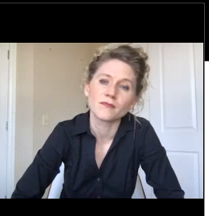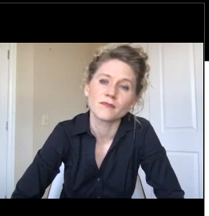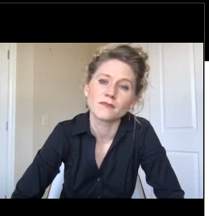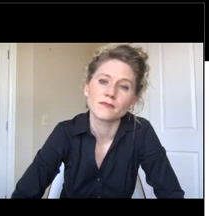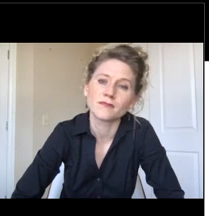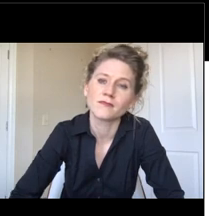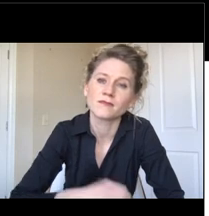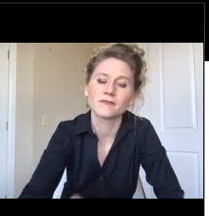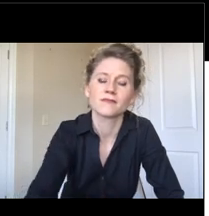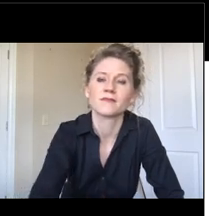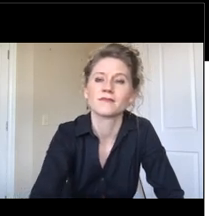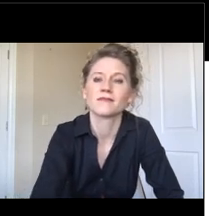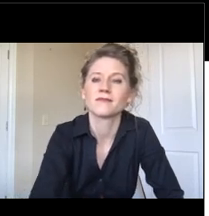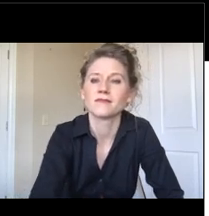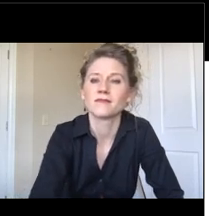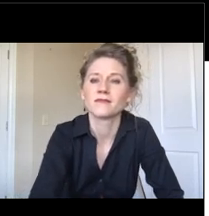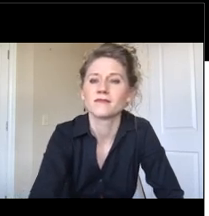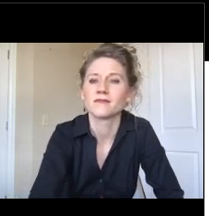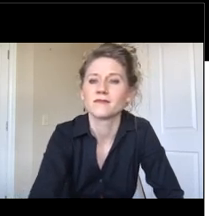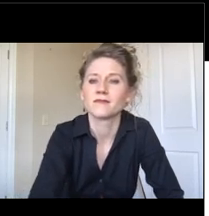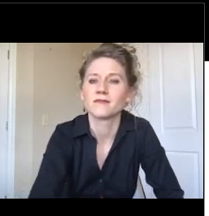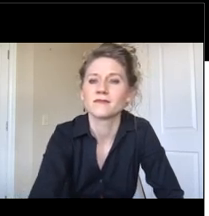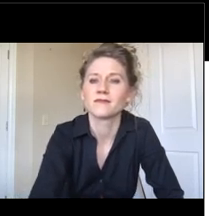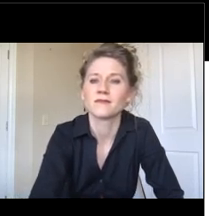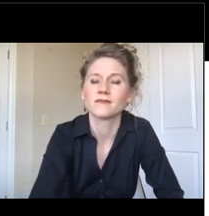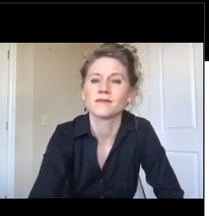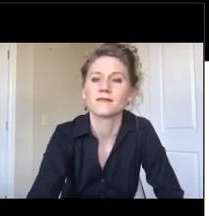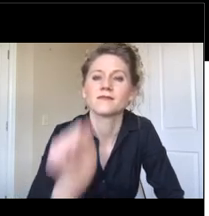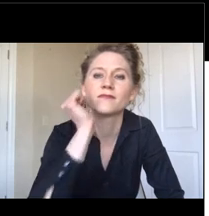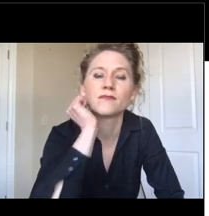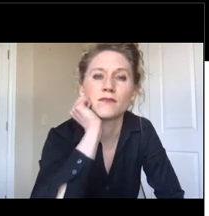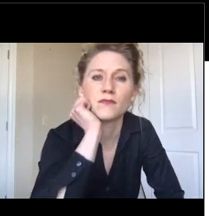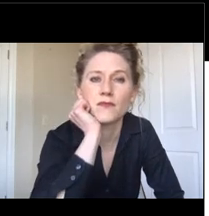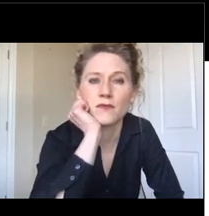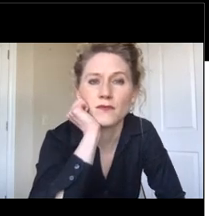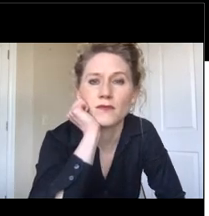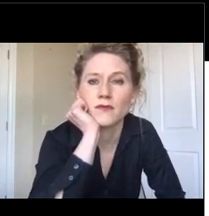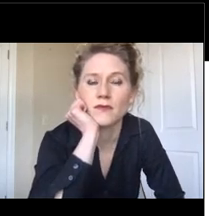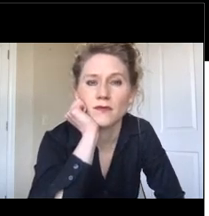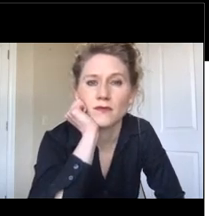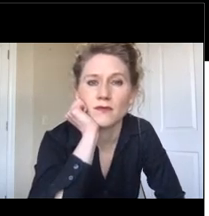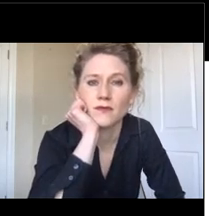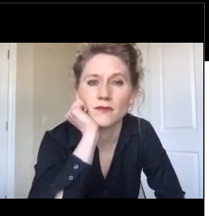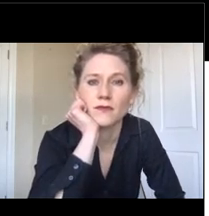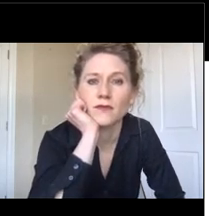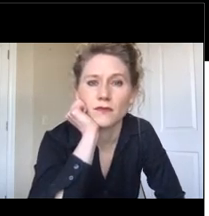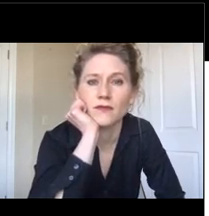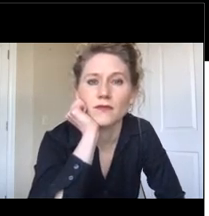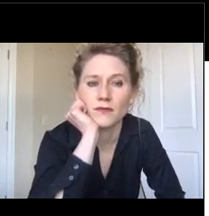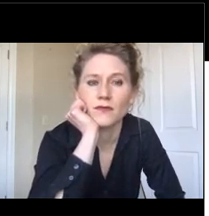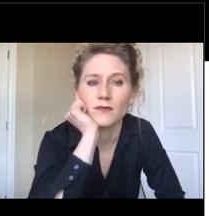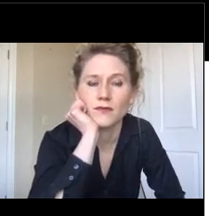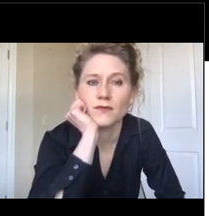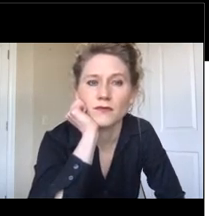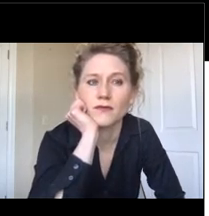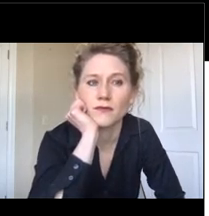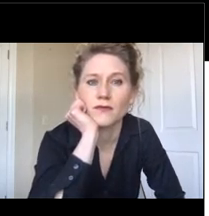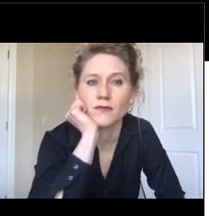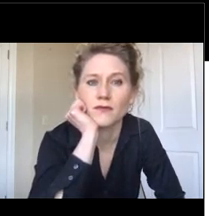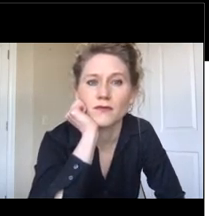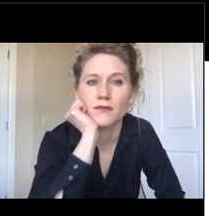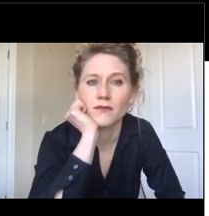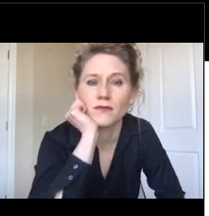still have the same funding. So our work is cut out for us to make sure that we can obtain our higher PQIs. If you remember from the earlier slide, we